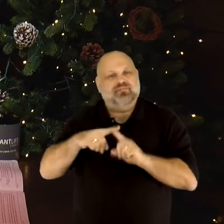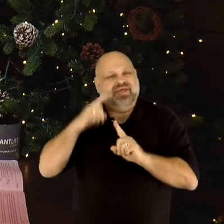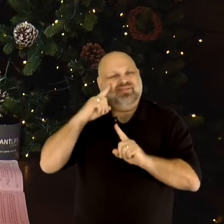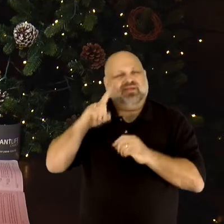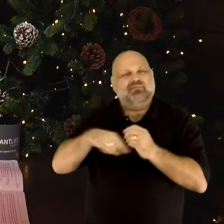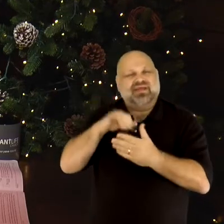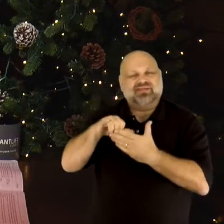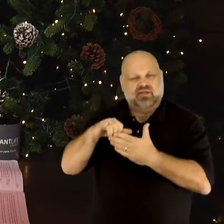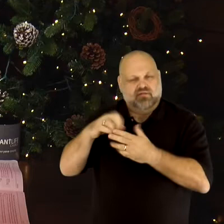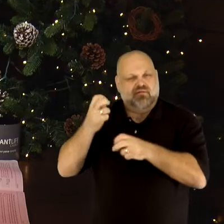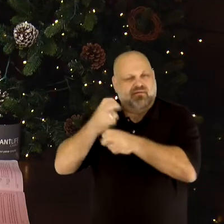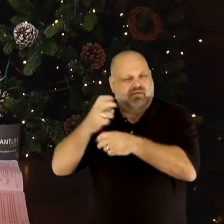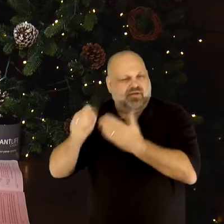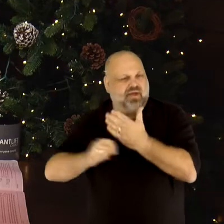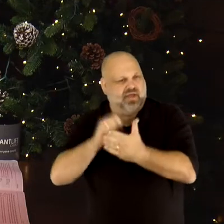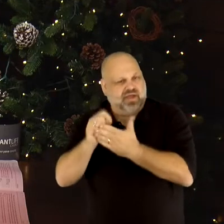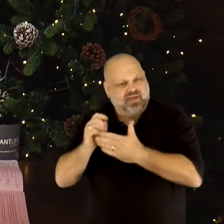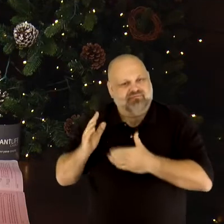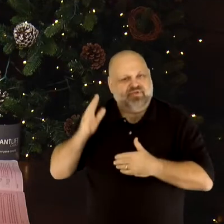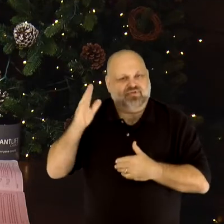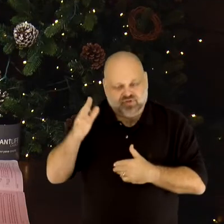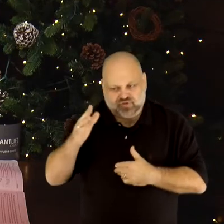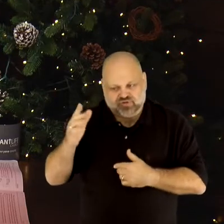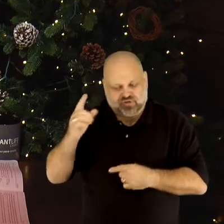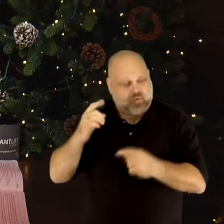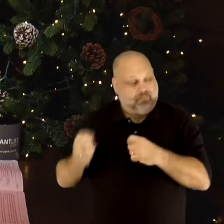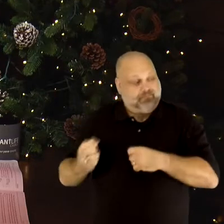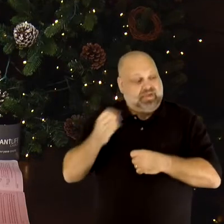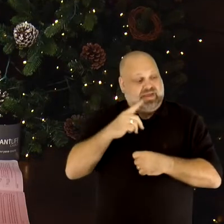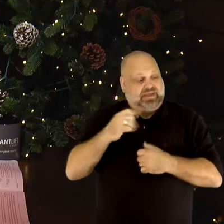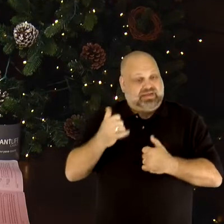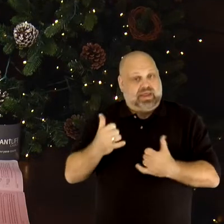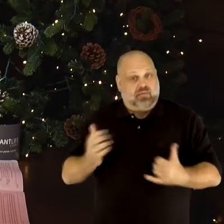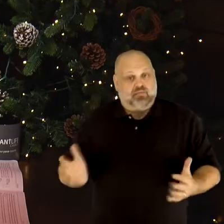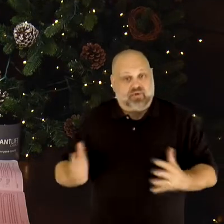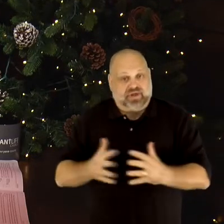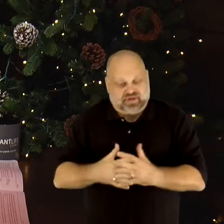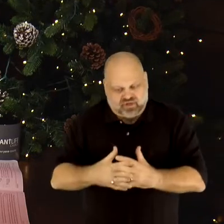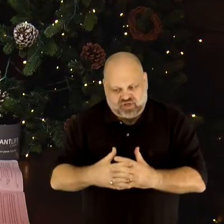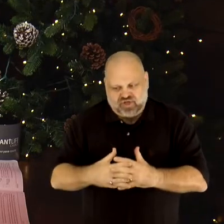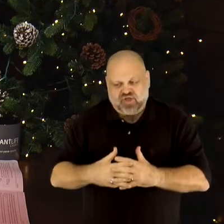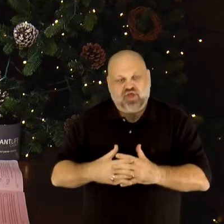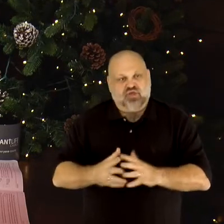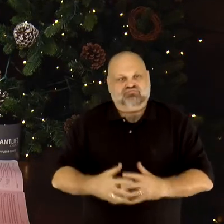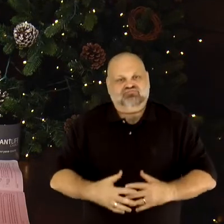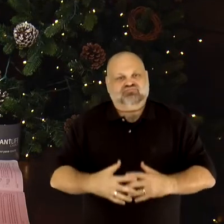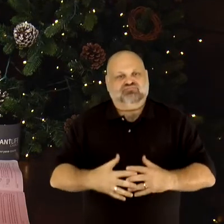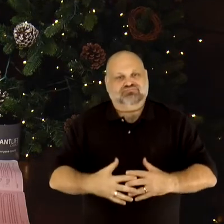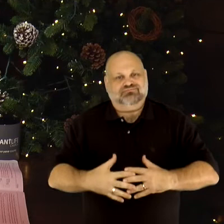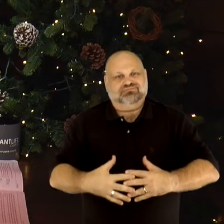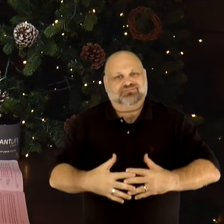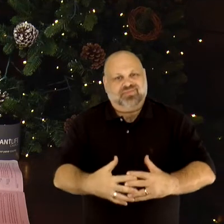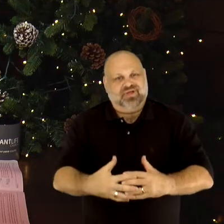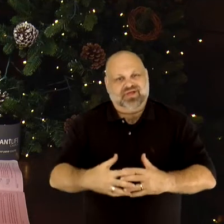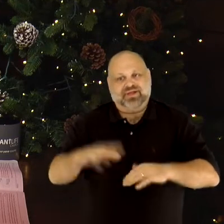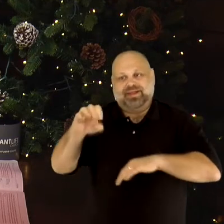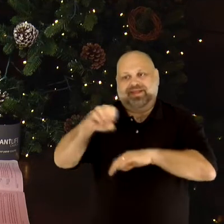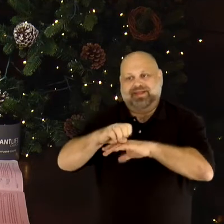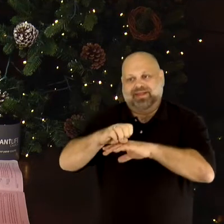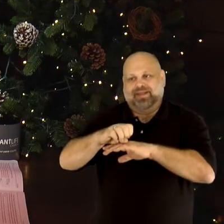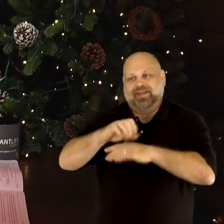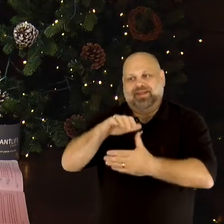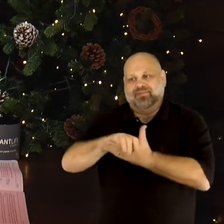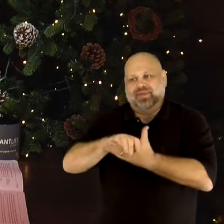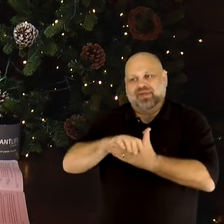some tough times ahead. She goes back. She's now pregnant. She's showing. She's engaged to be married. Think about Mary's